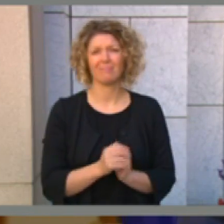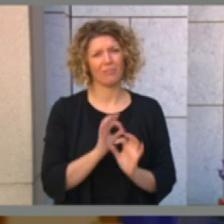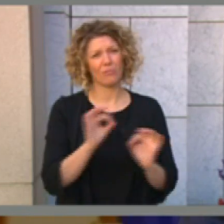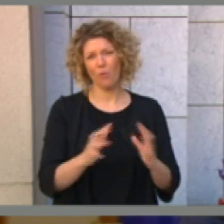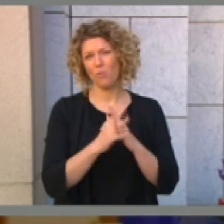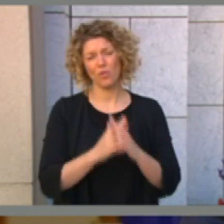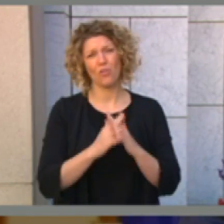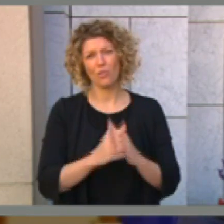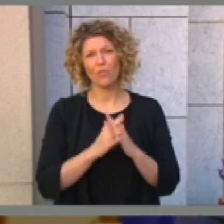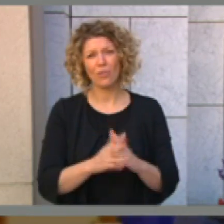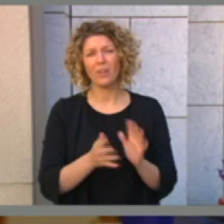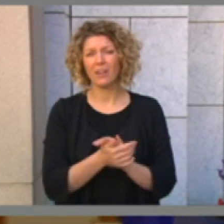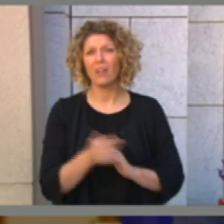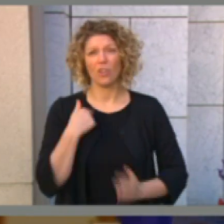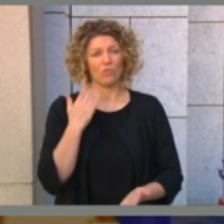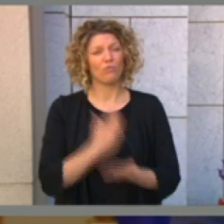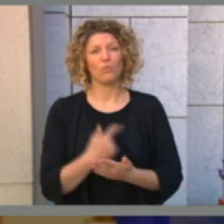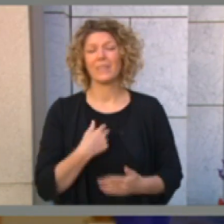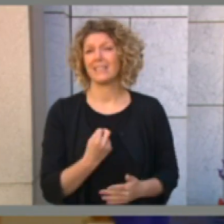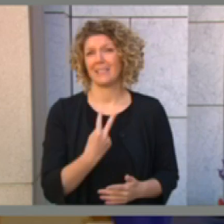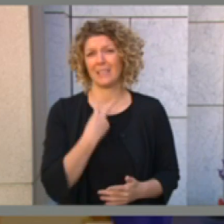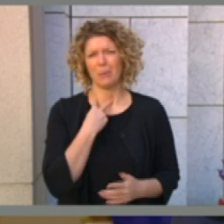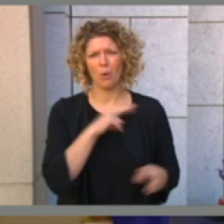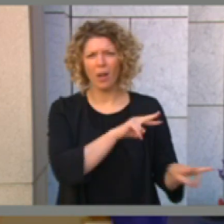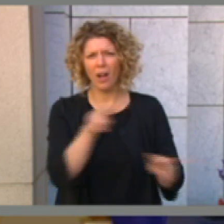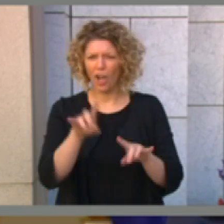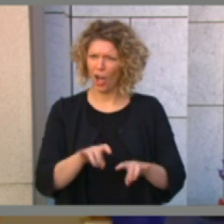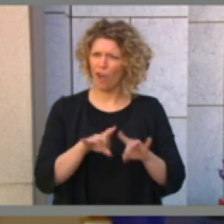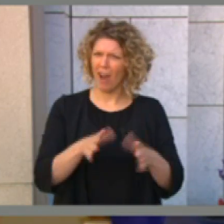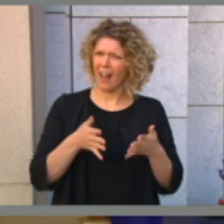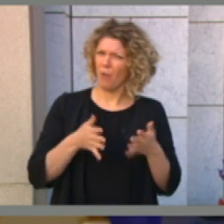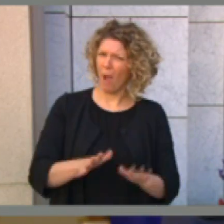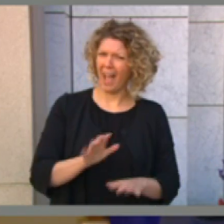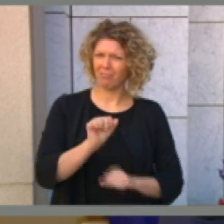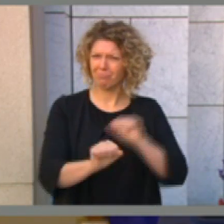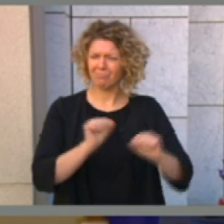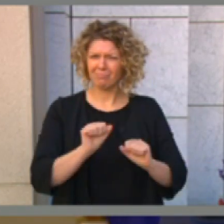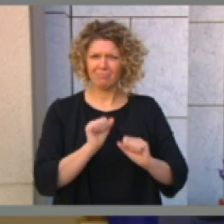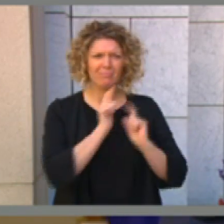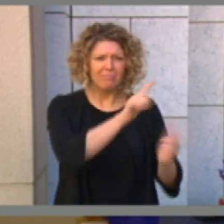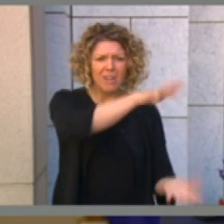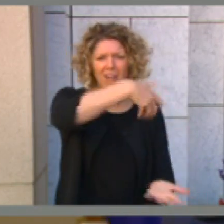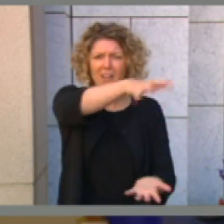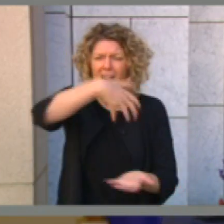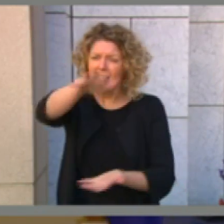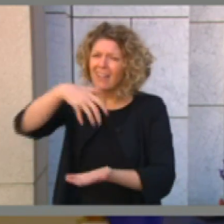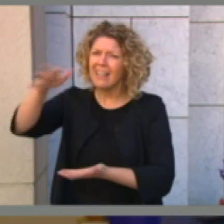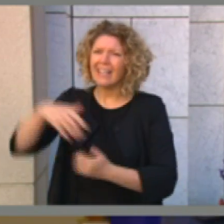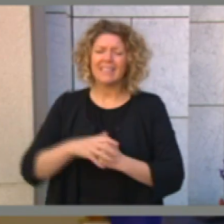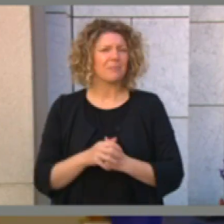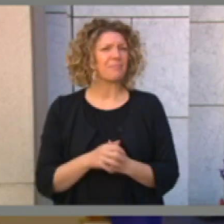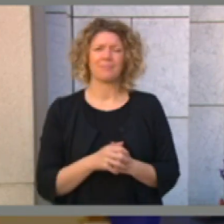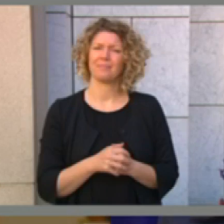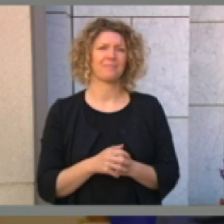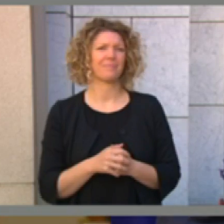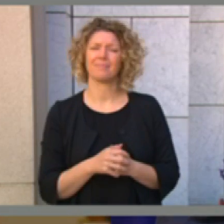it's been one of the most disappointing things I've seen in Australian behaviour in response to this crisis. That is not who we are as a people.